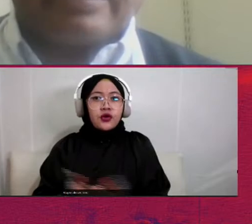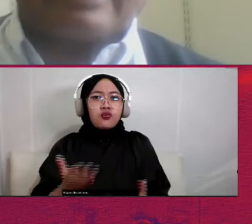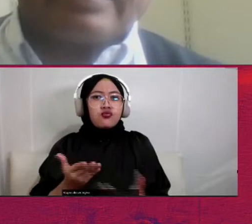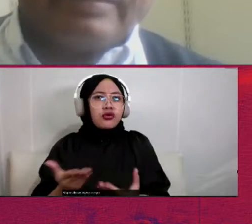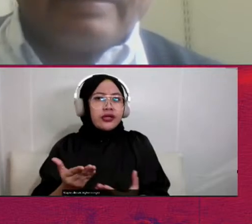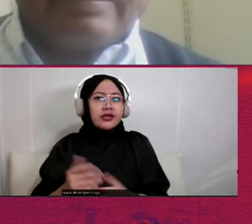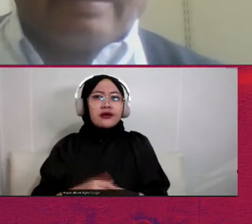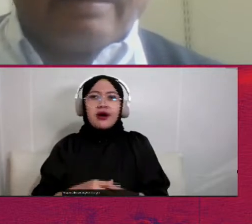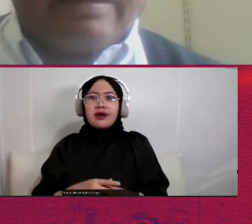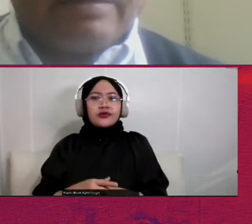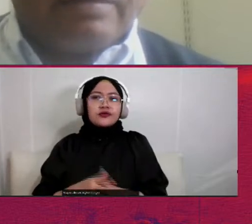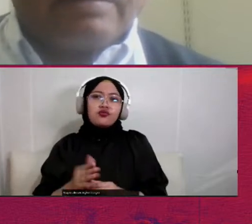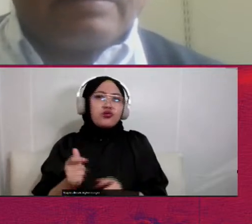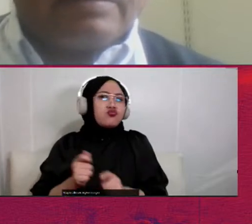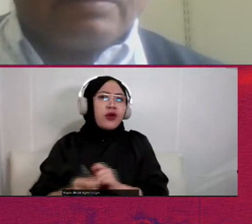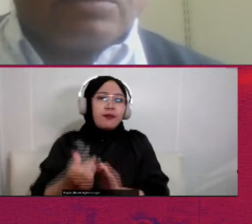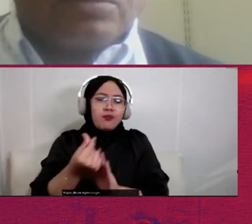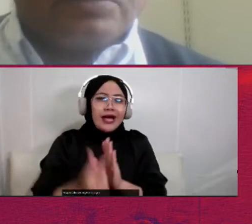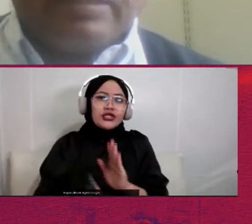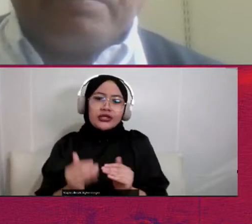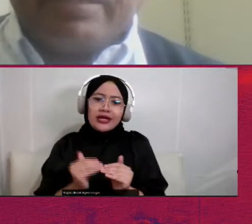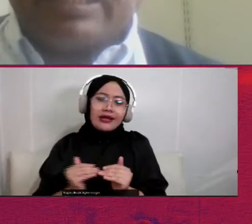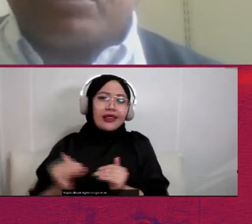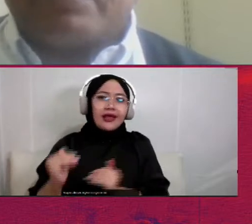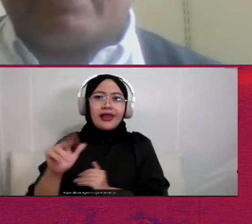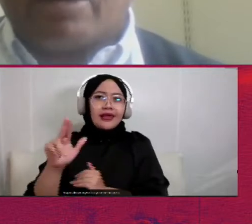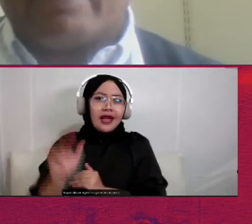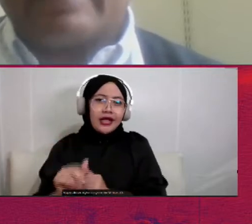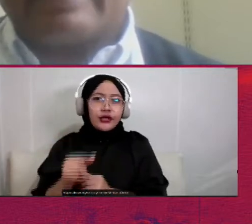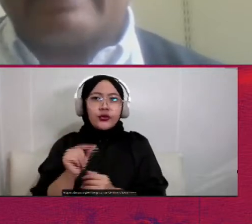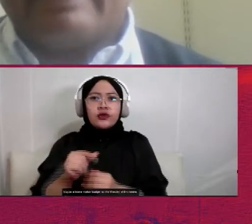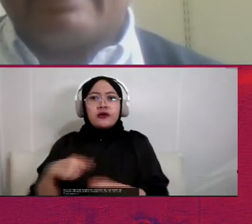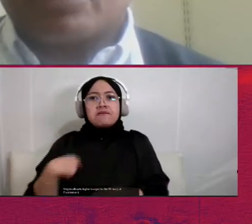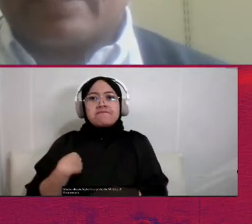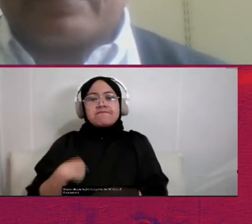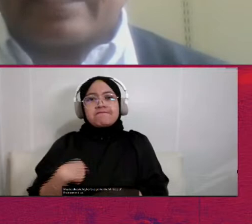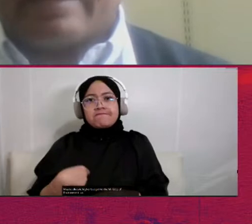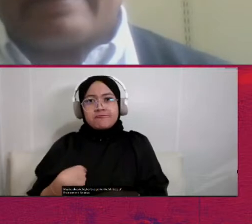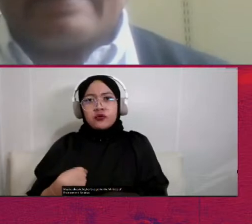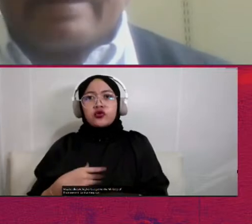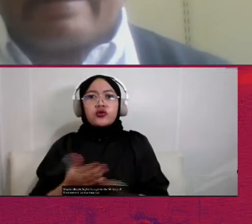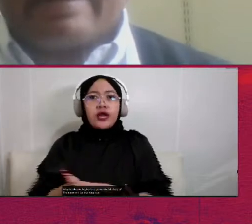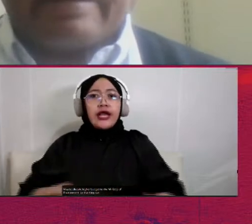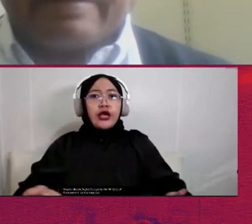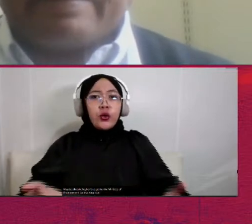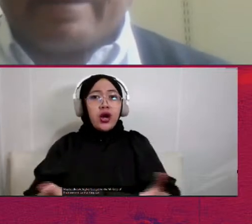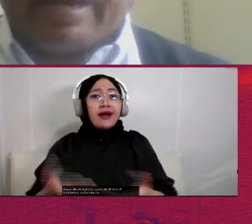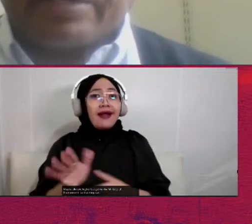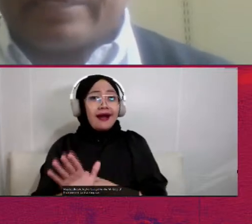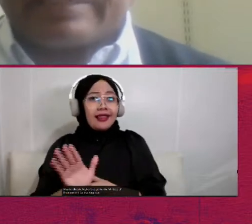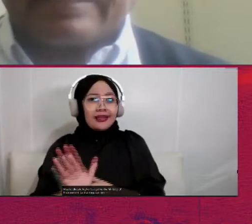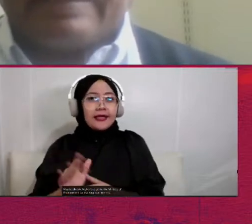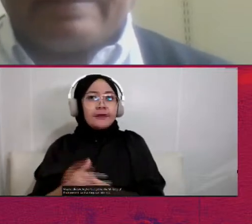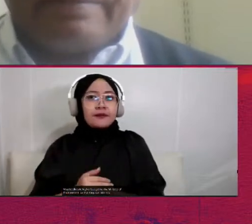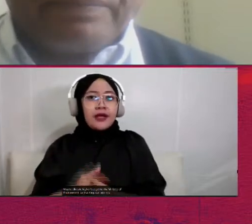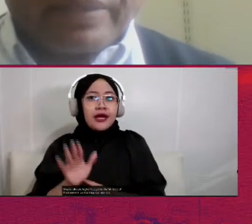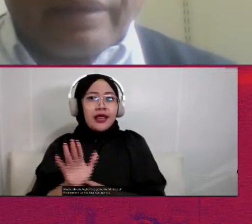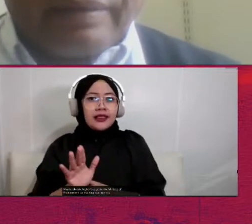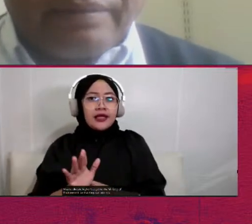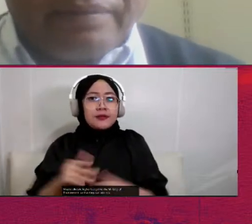higher budget to the Ministry of Environment, so that they can